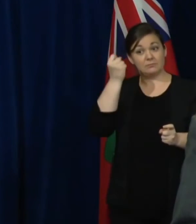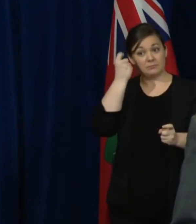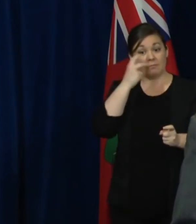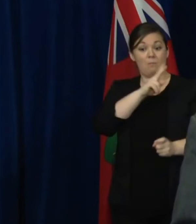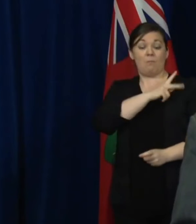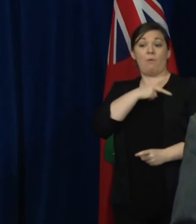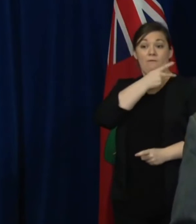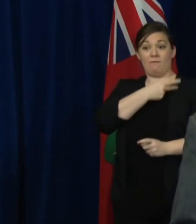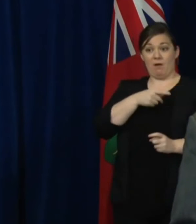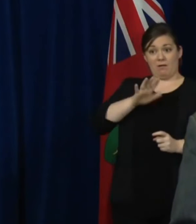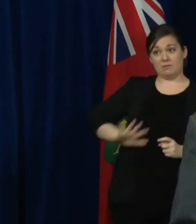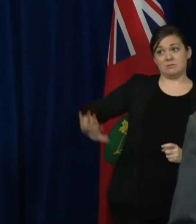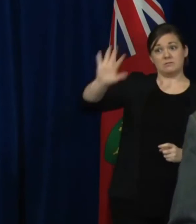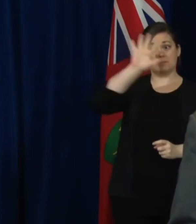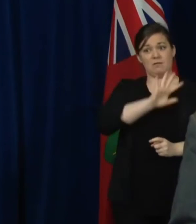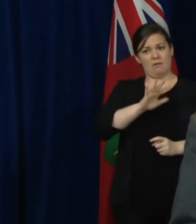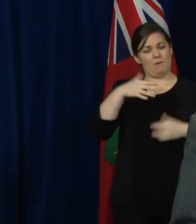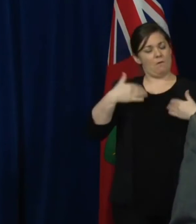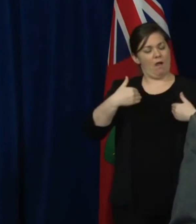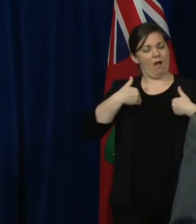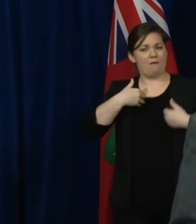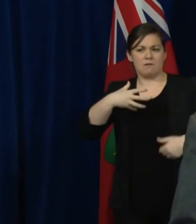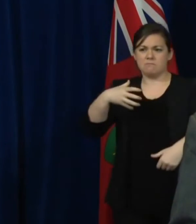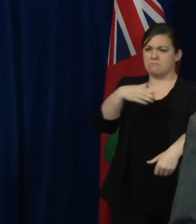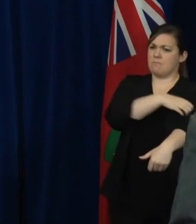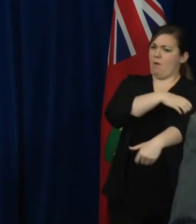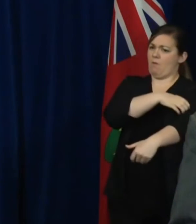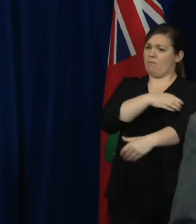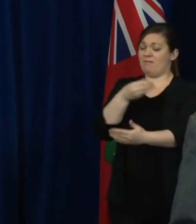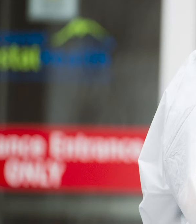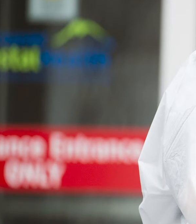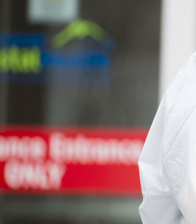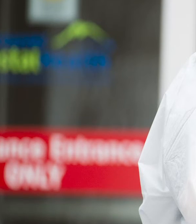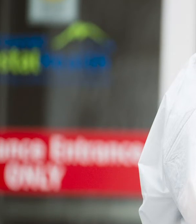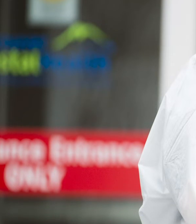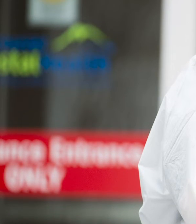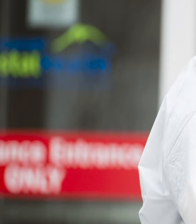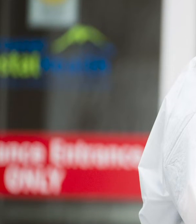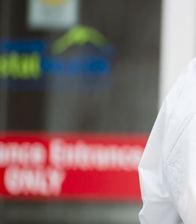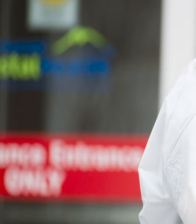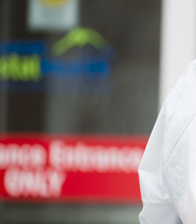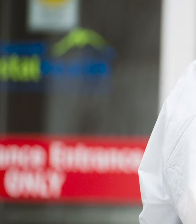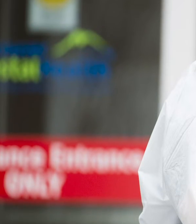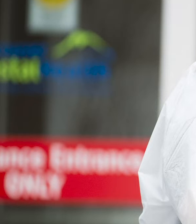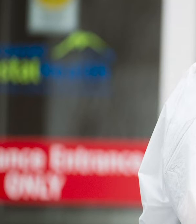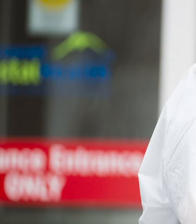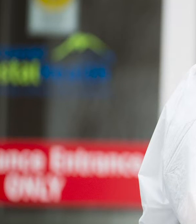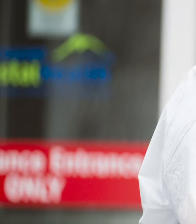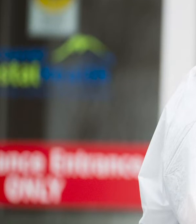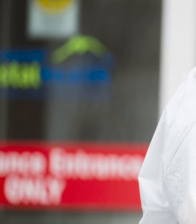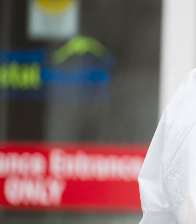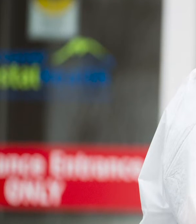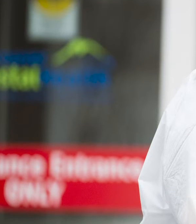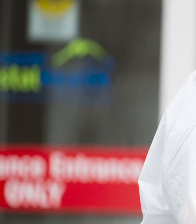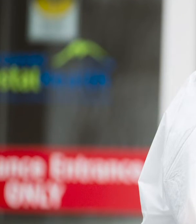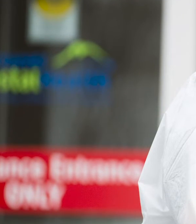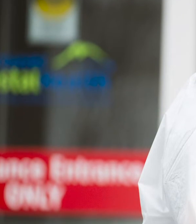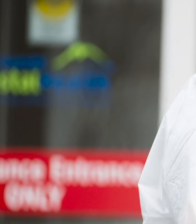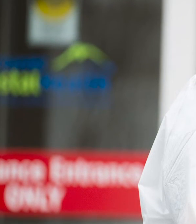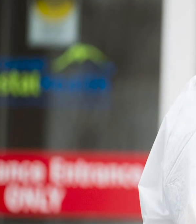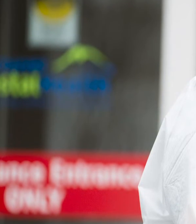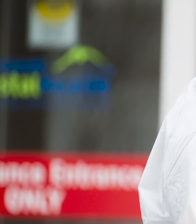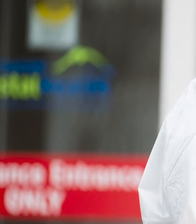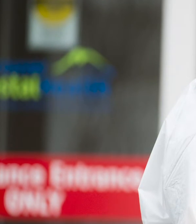and in terms of the investments that we need to make, that the province will be able to weather whatever is on the horizon. This is something that's going to be